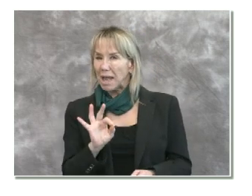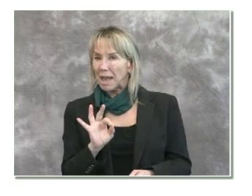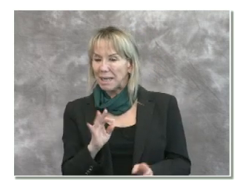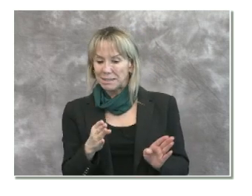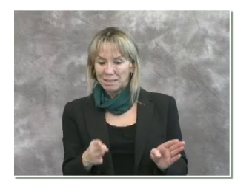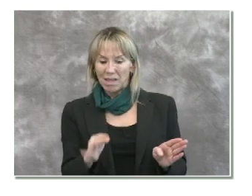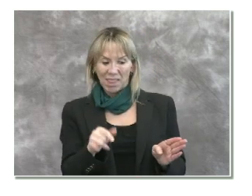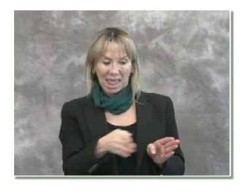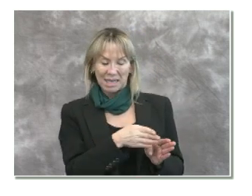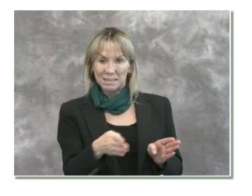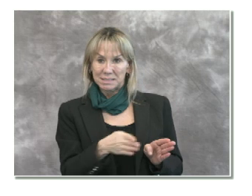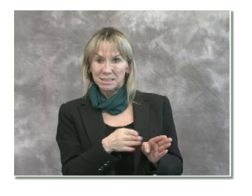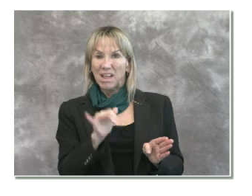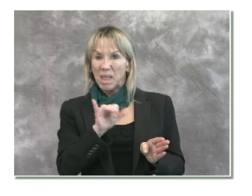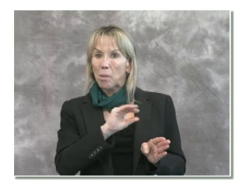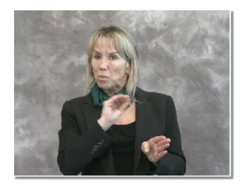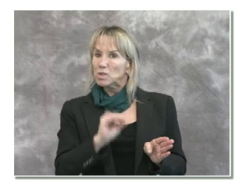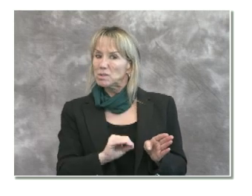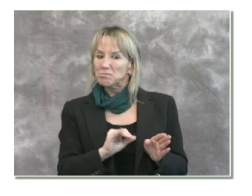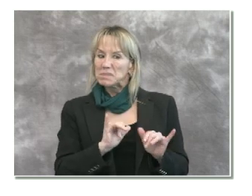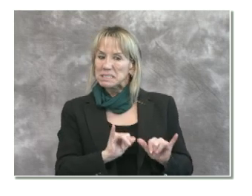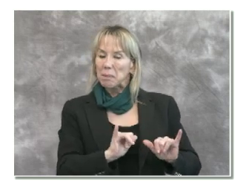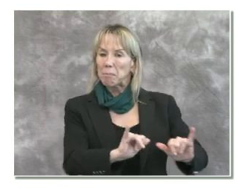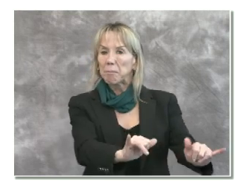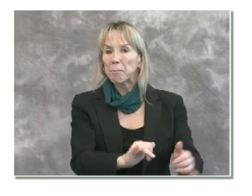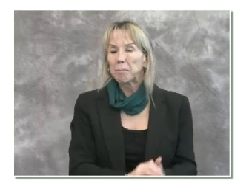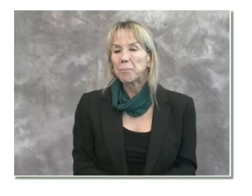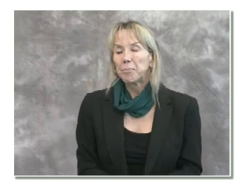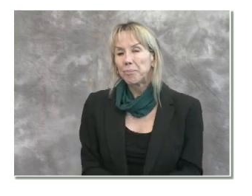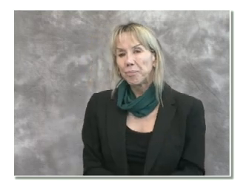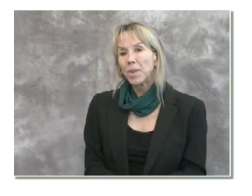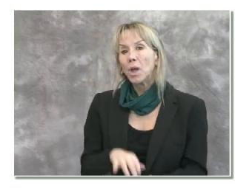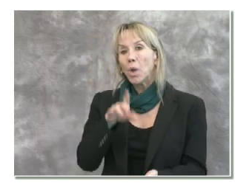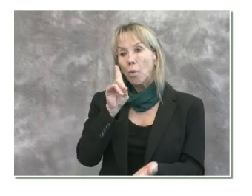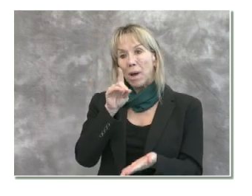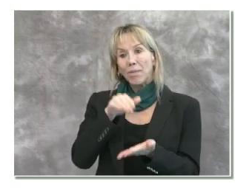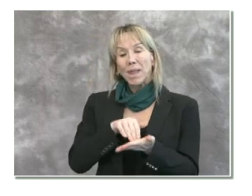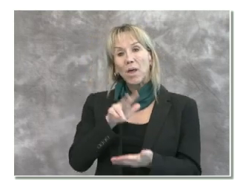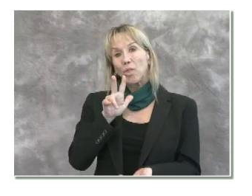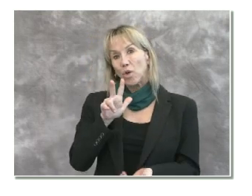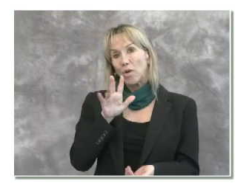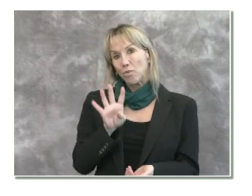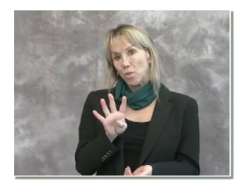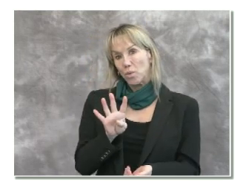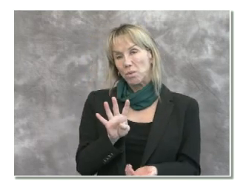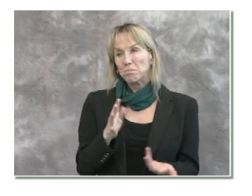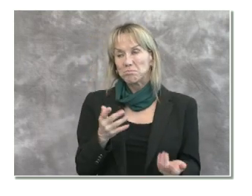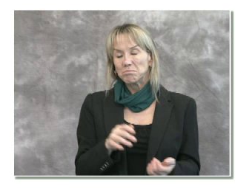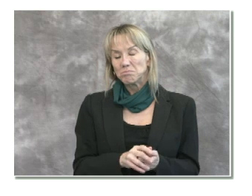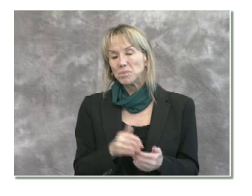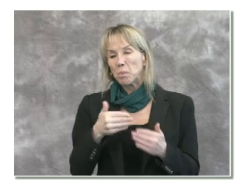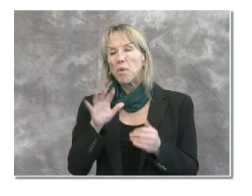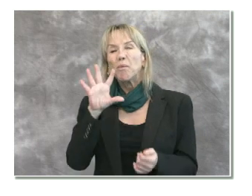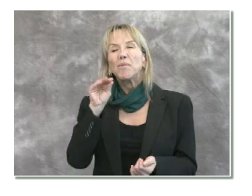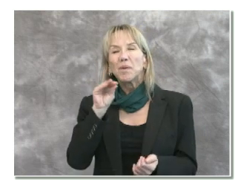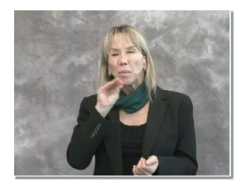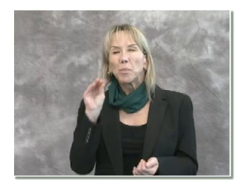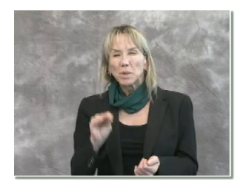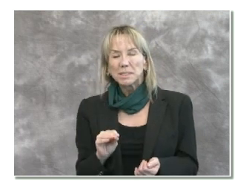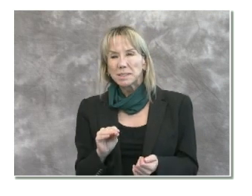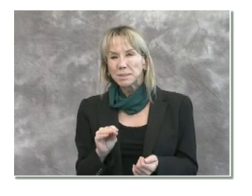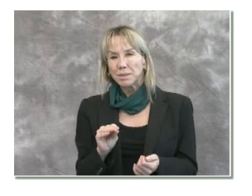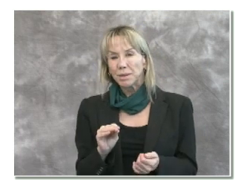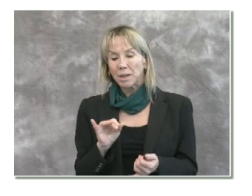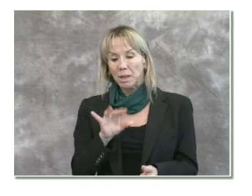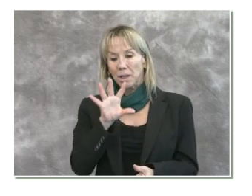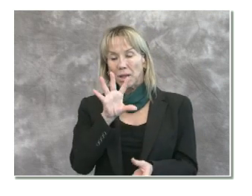this percentage remains constant. 1,034, or 49, almost 50% of our